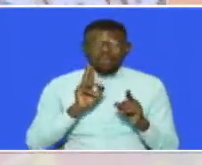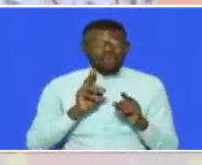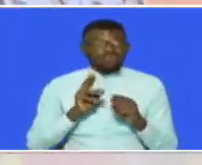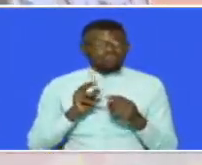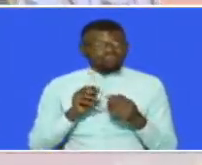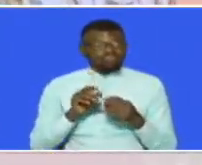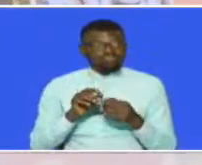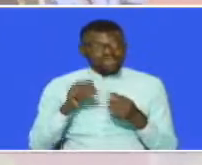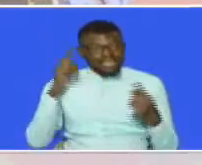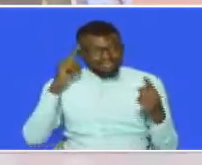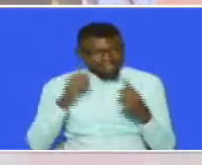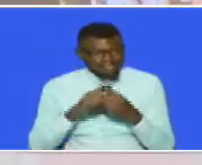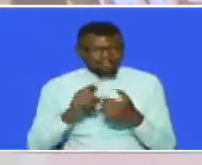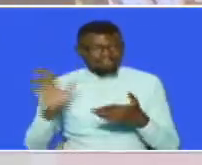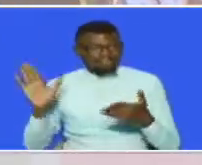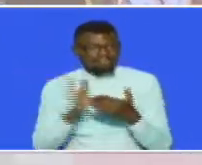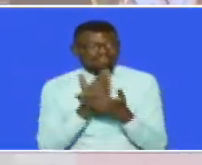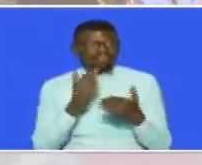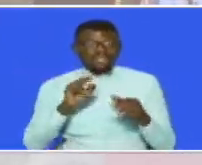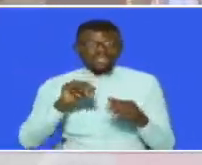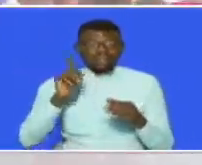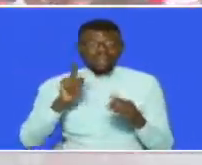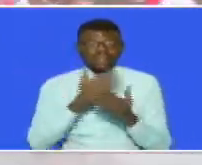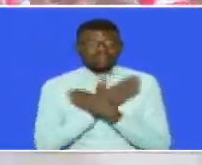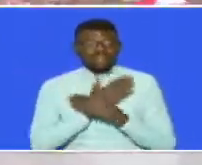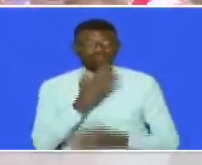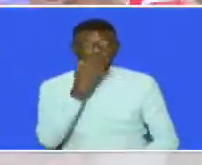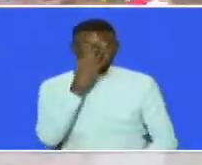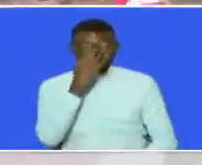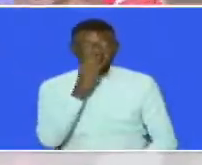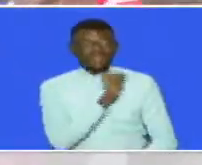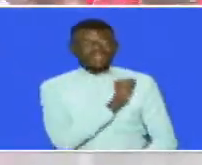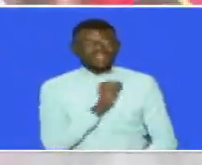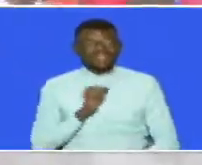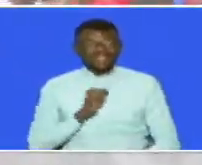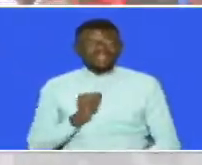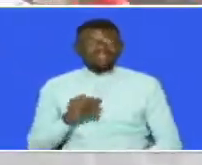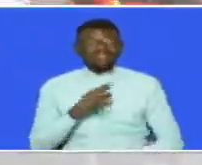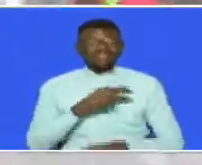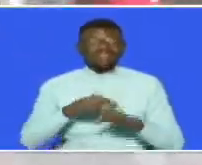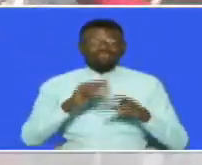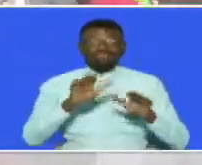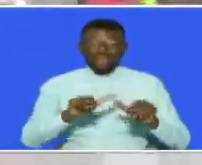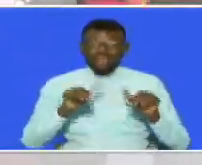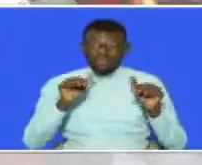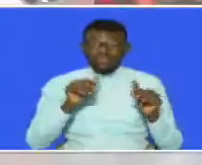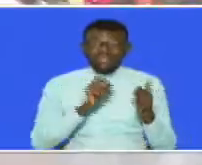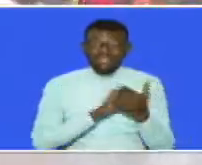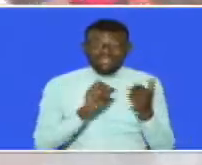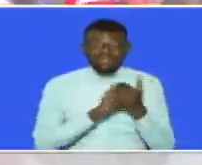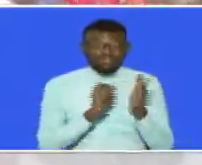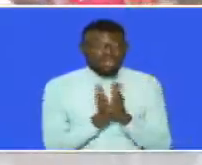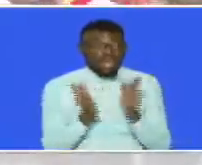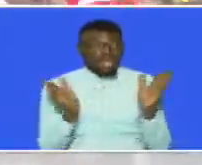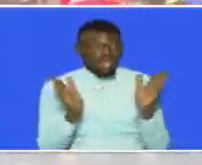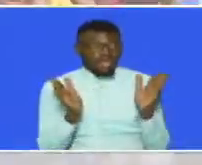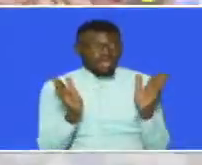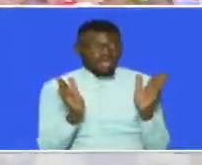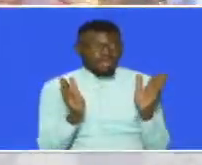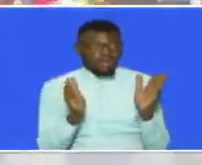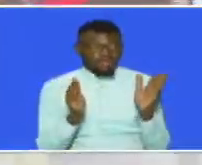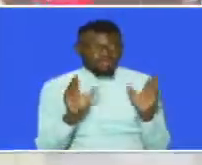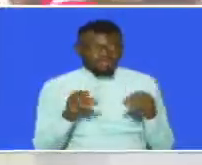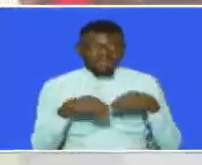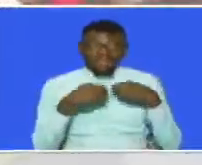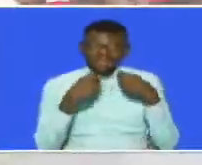MPs loyal to Ruto in both the Senate and the National Assembly. Now, in a statement, Party Secretary General Jeremiah Kioni had given Wamatangi